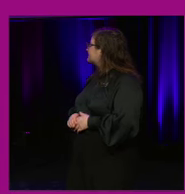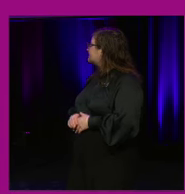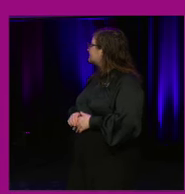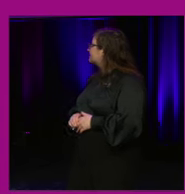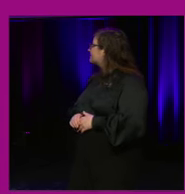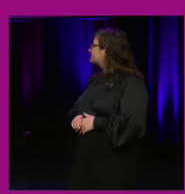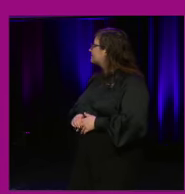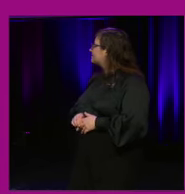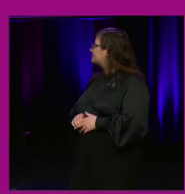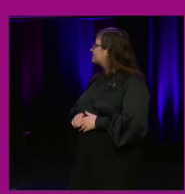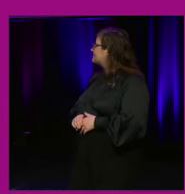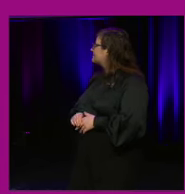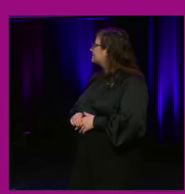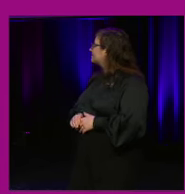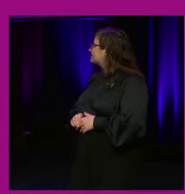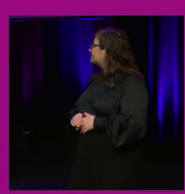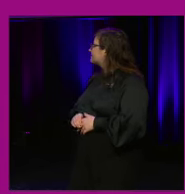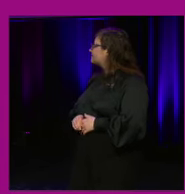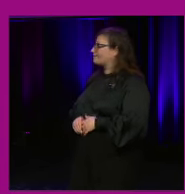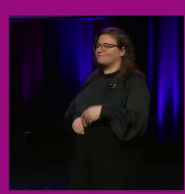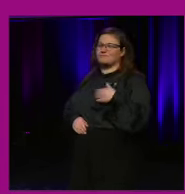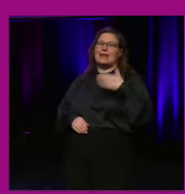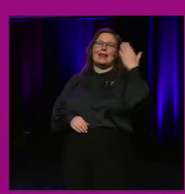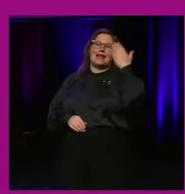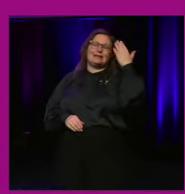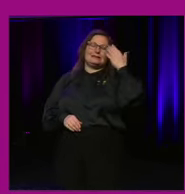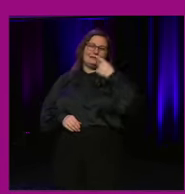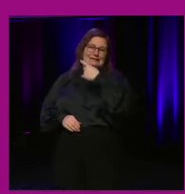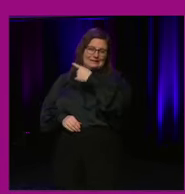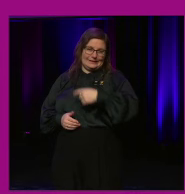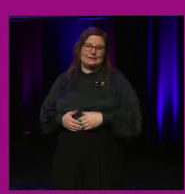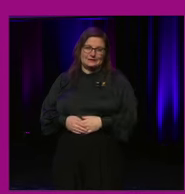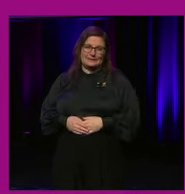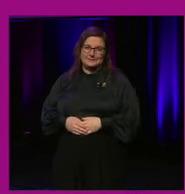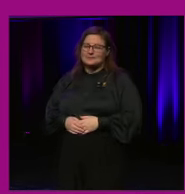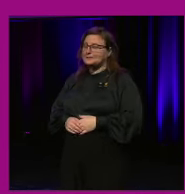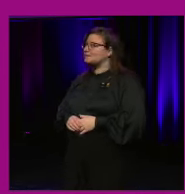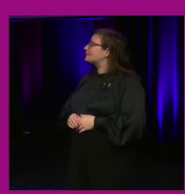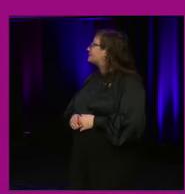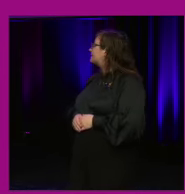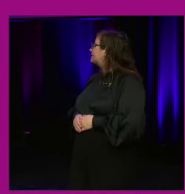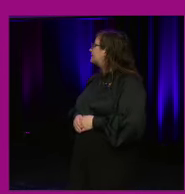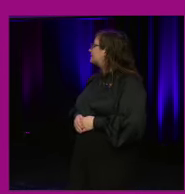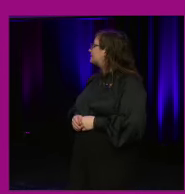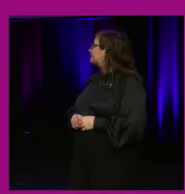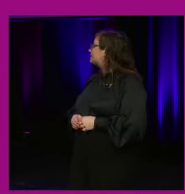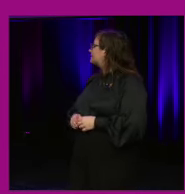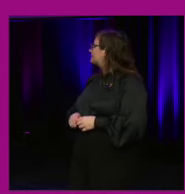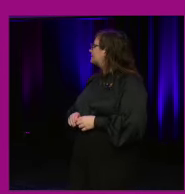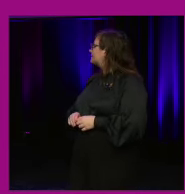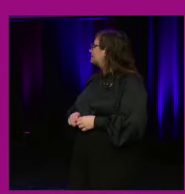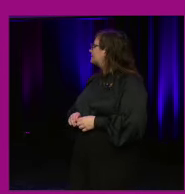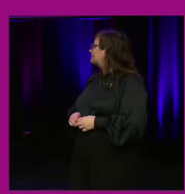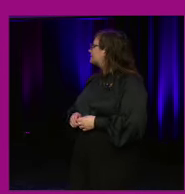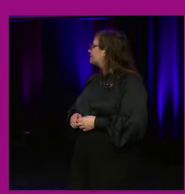cartoon calls it in the garden of human rights. So there are relationships, building relationships, as she puts it,